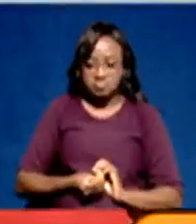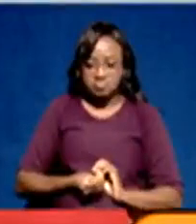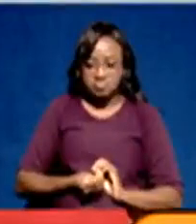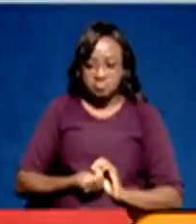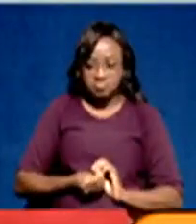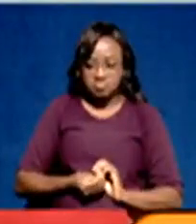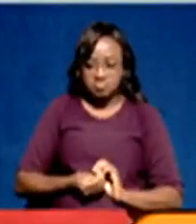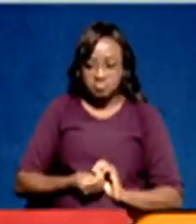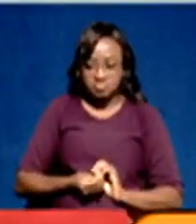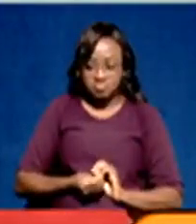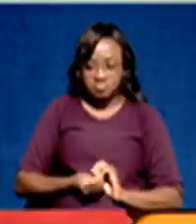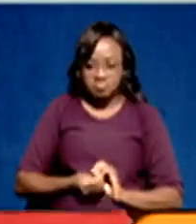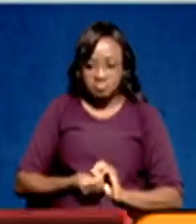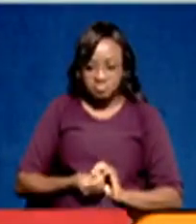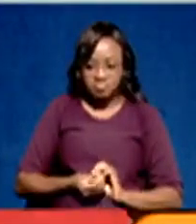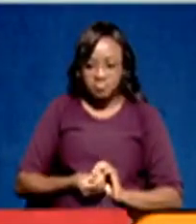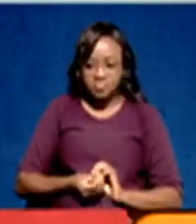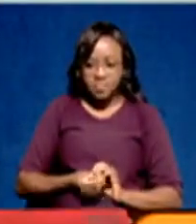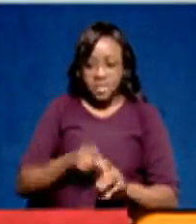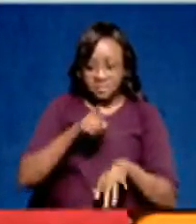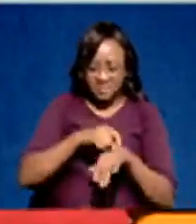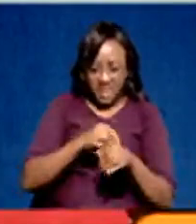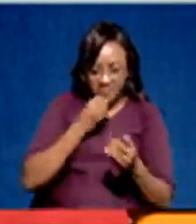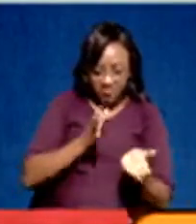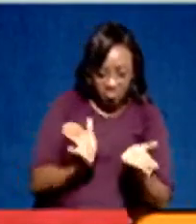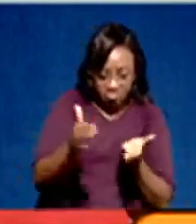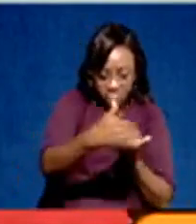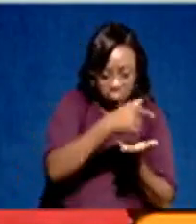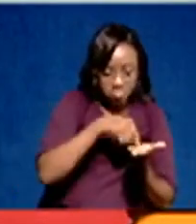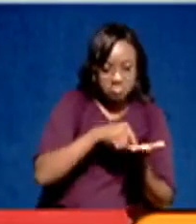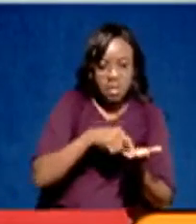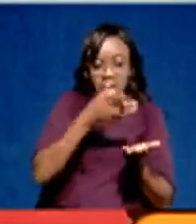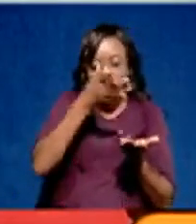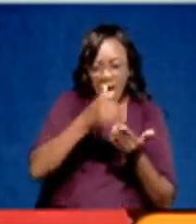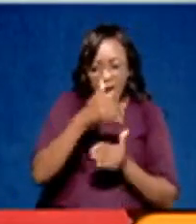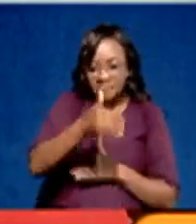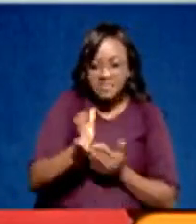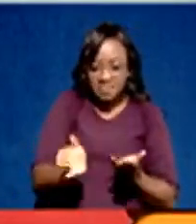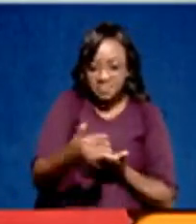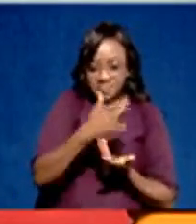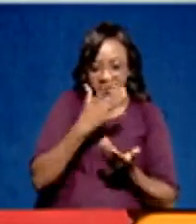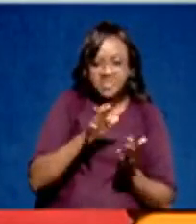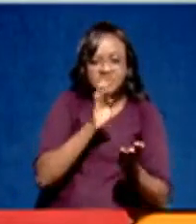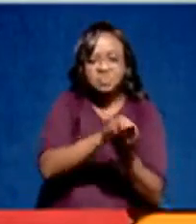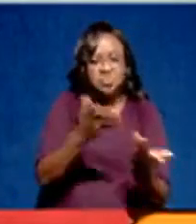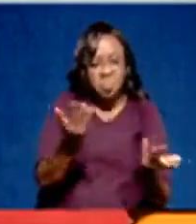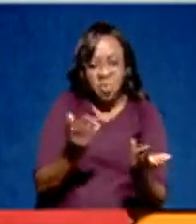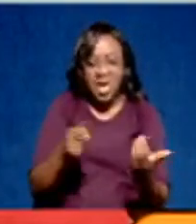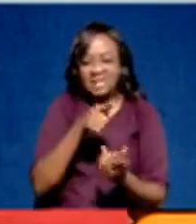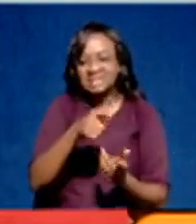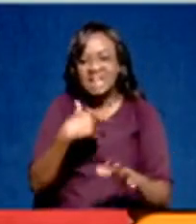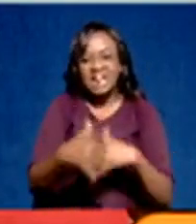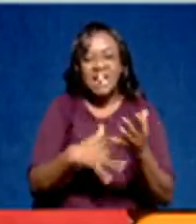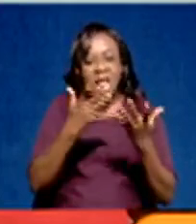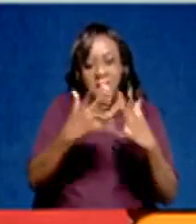Post-harvest losses are a major concern among small-scale farmers in Kenya due to, among others, lack of proper storage facilities and a ready